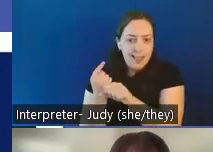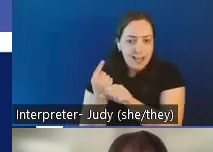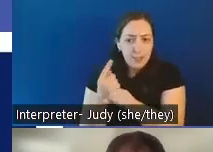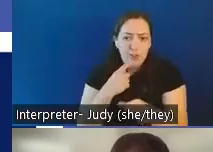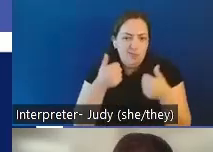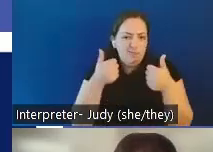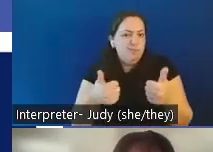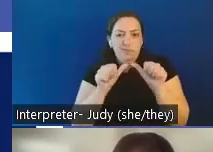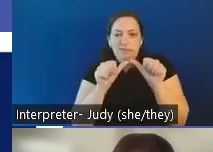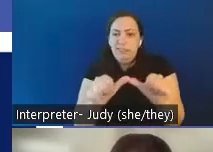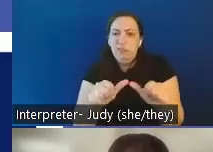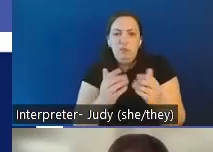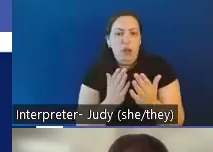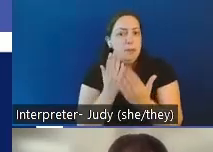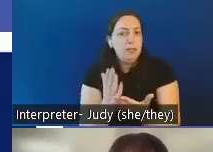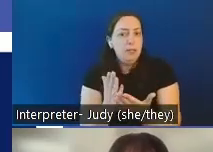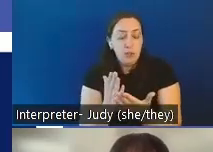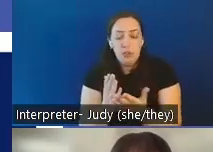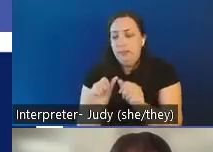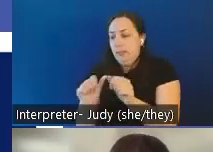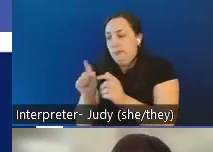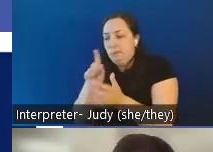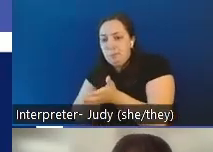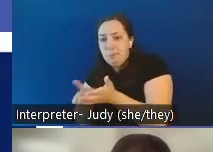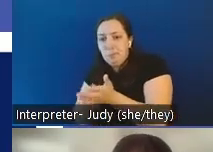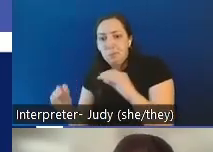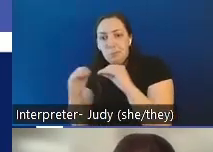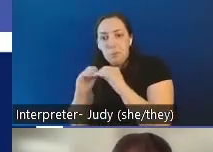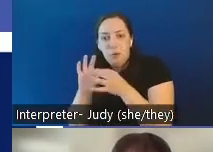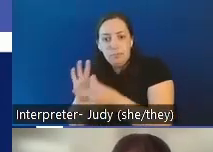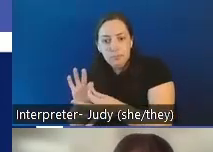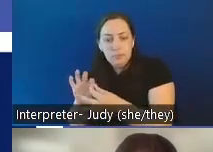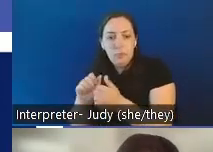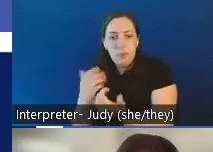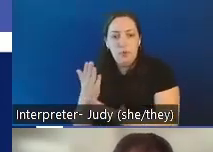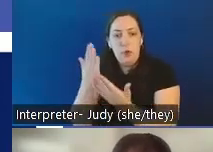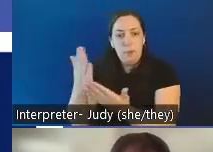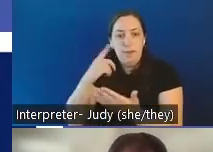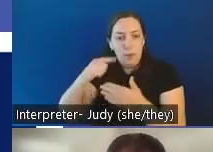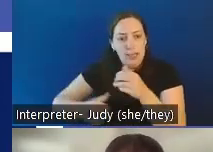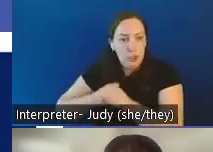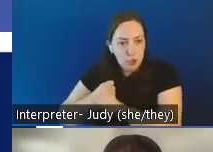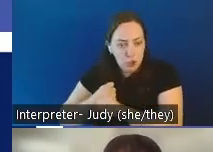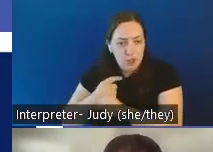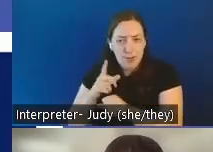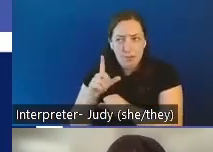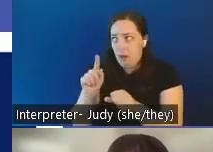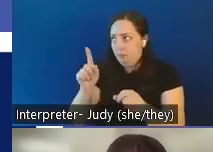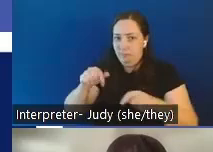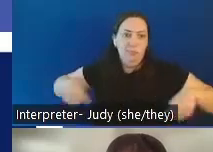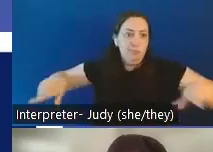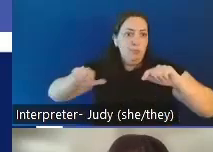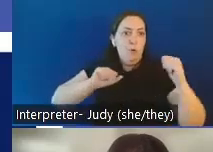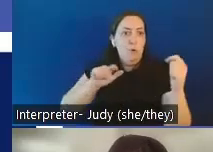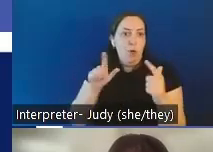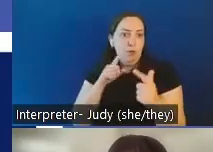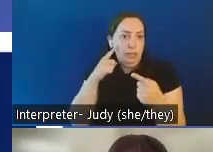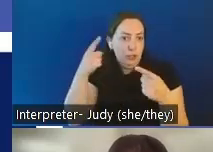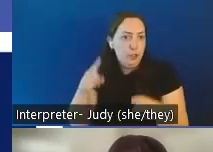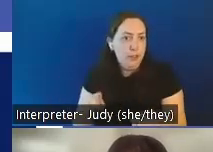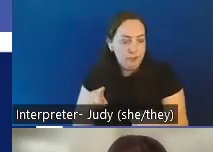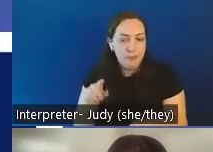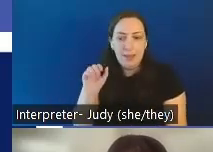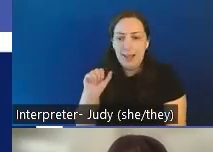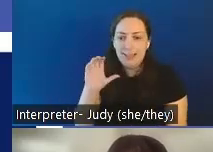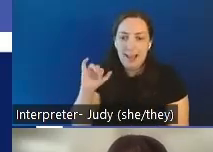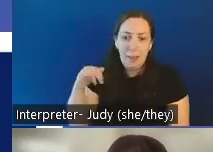place while continued work goes on with recommendations for this season from them, as well as the ACIP group I